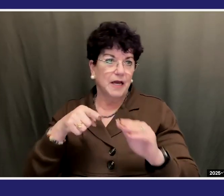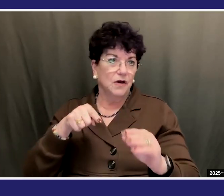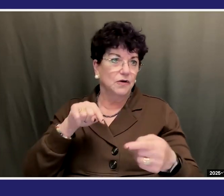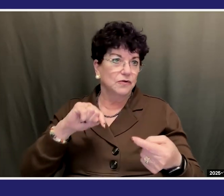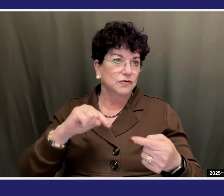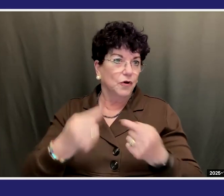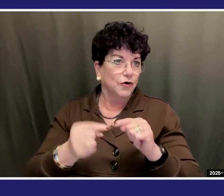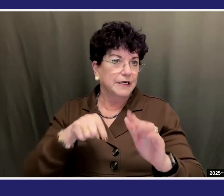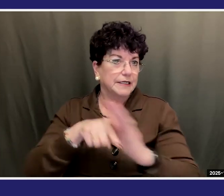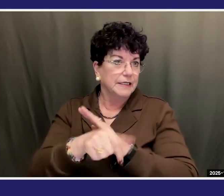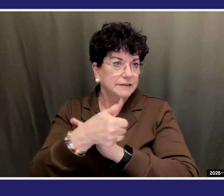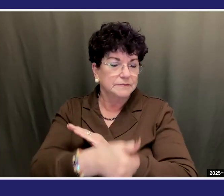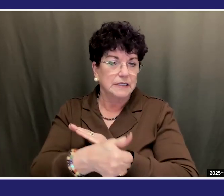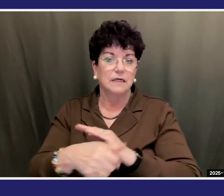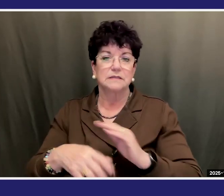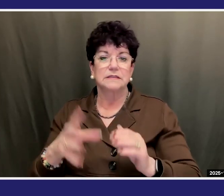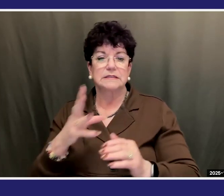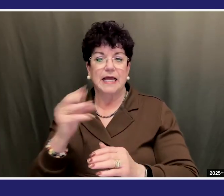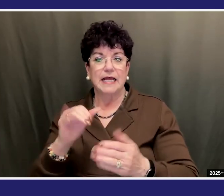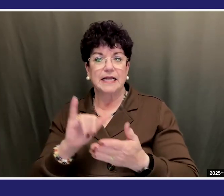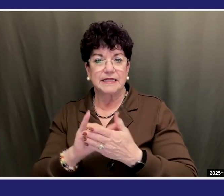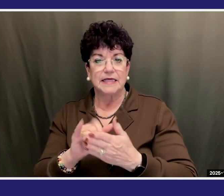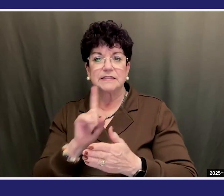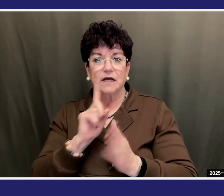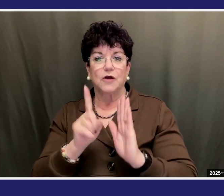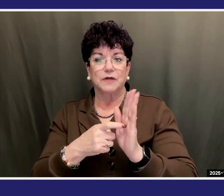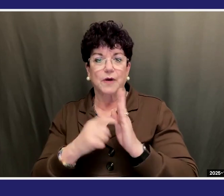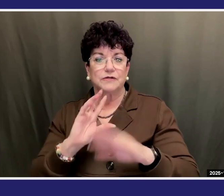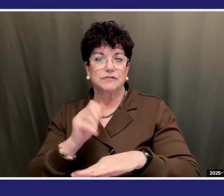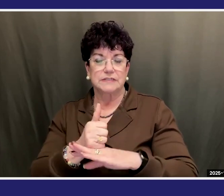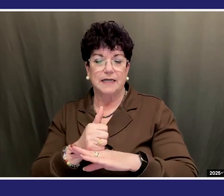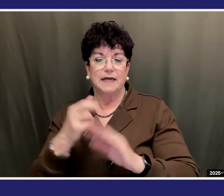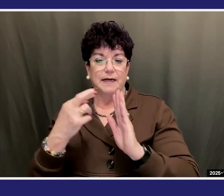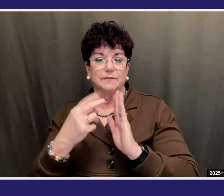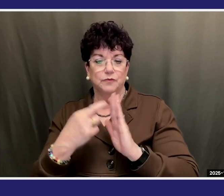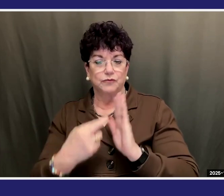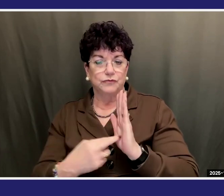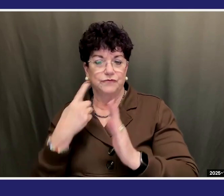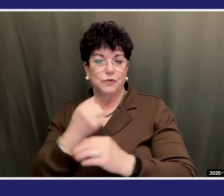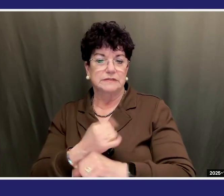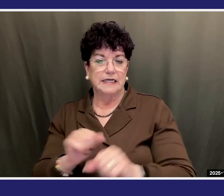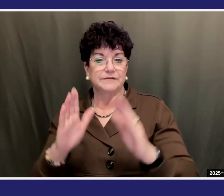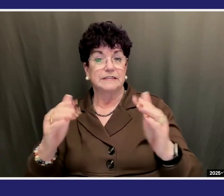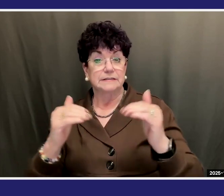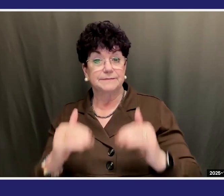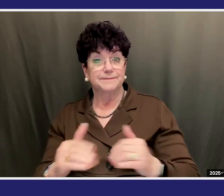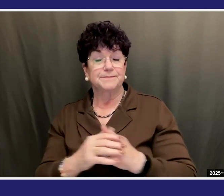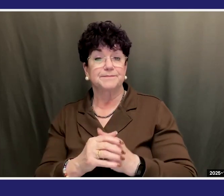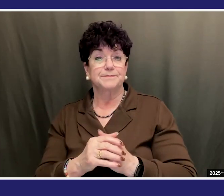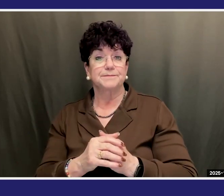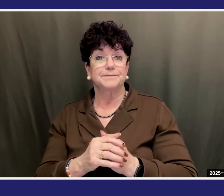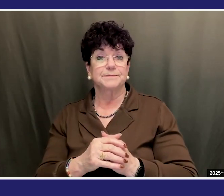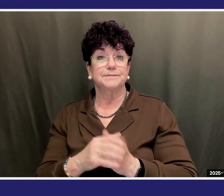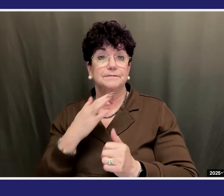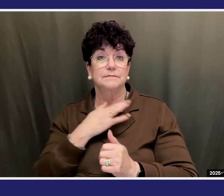come up, and that these platforms will be required to develop a protocol for safety. Next slide, please.